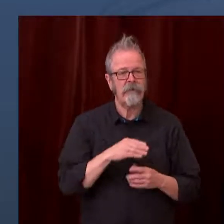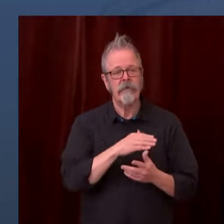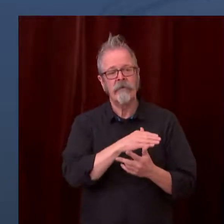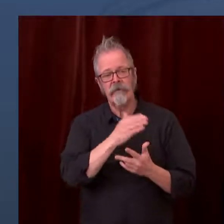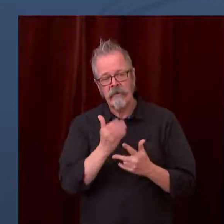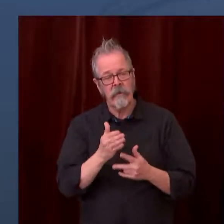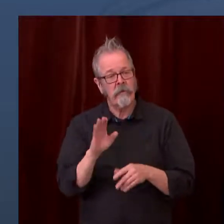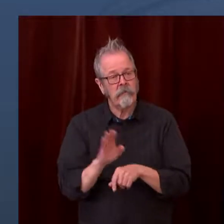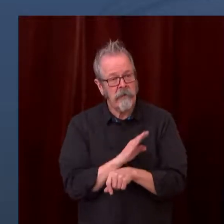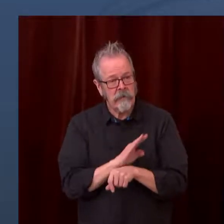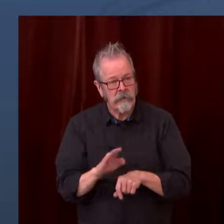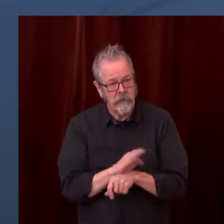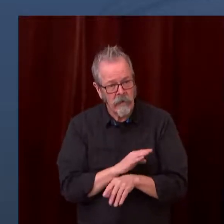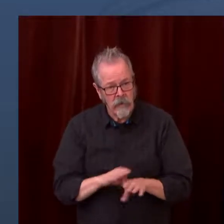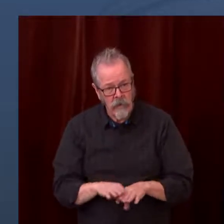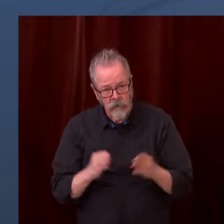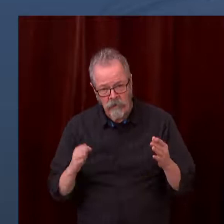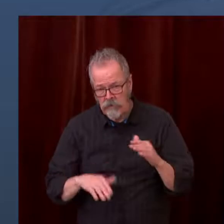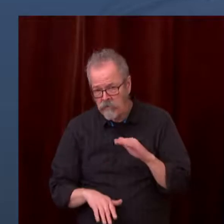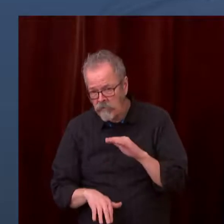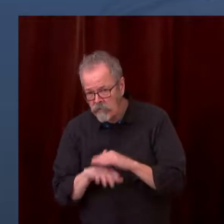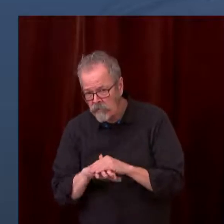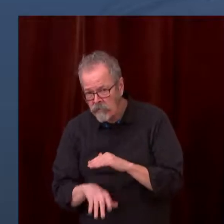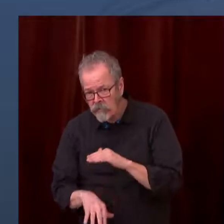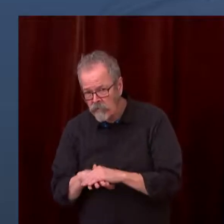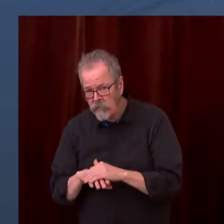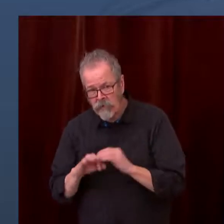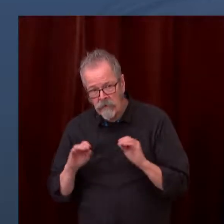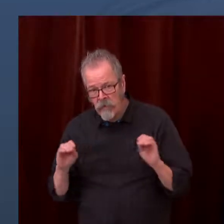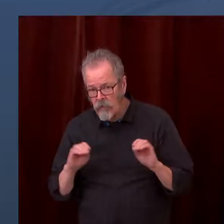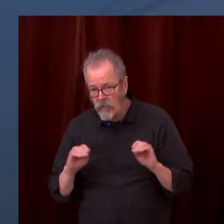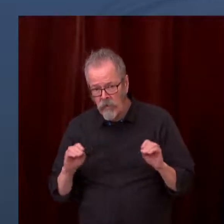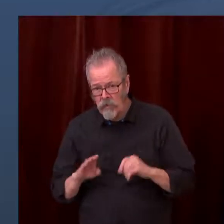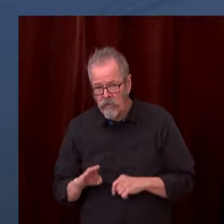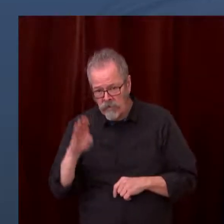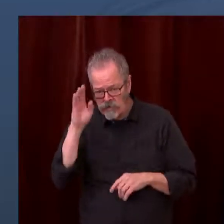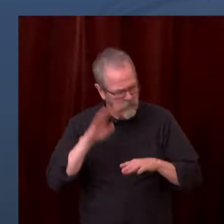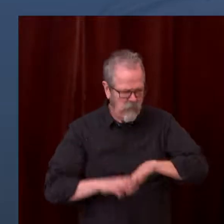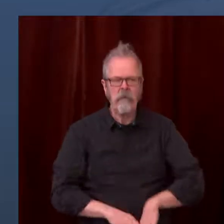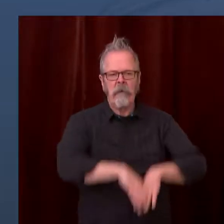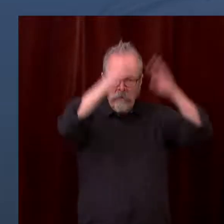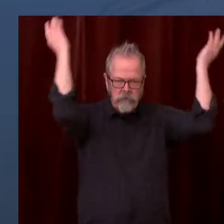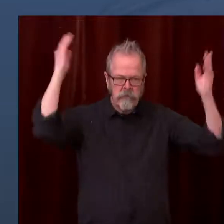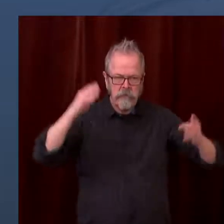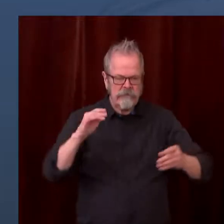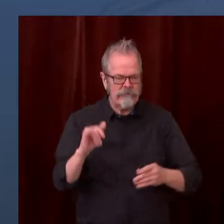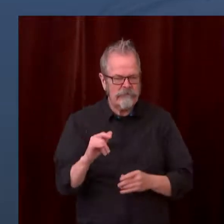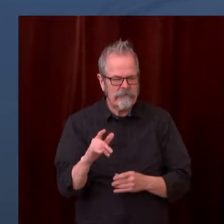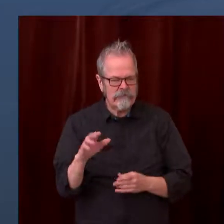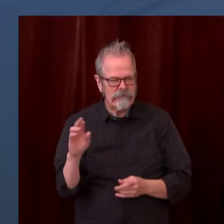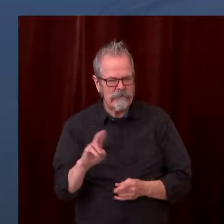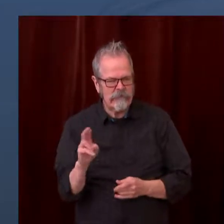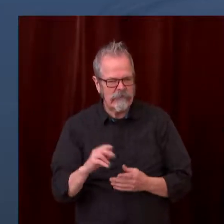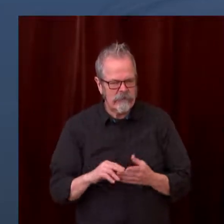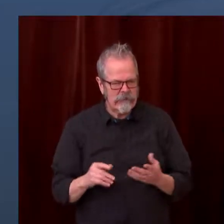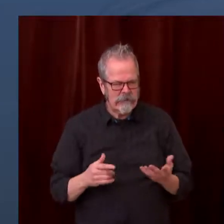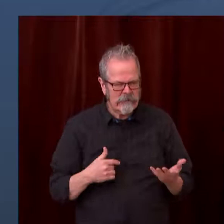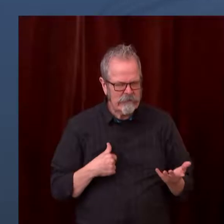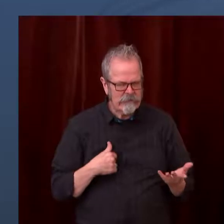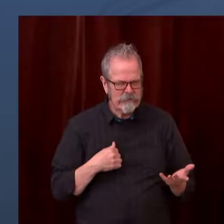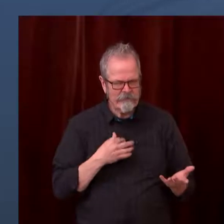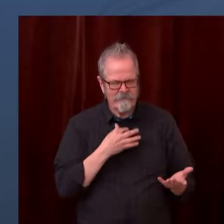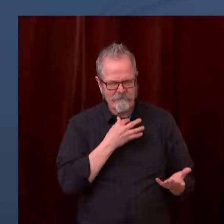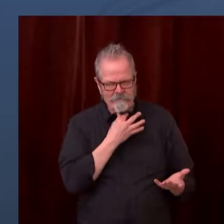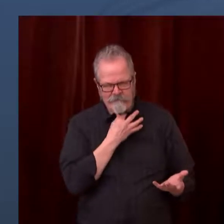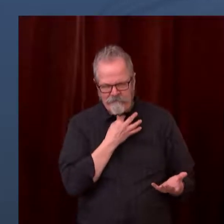sort of plans come out here and elsewhere, I think I would just like to hear from at least Dr. SHAH, maybe the governor, on responding